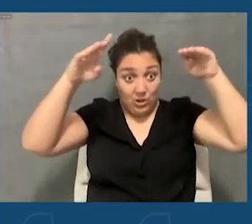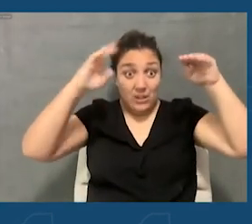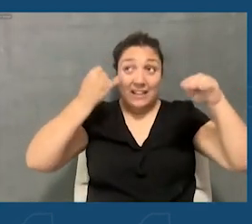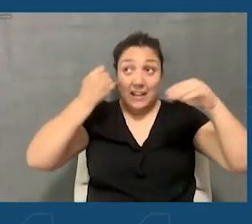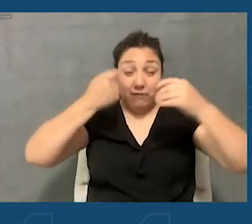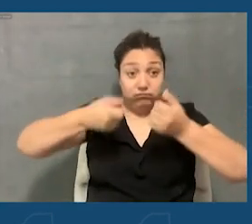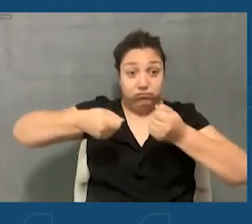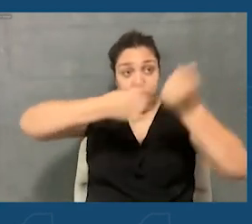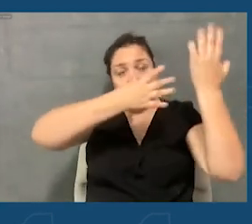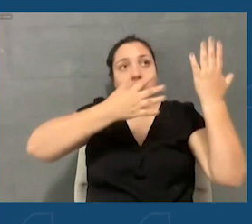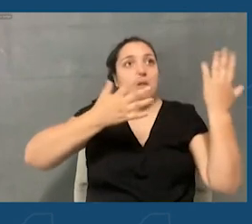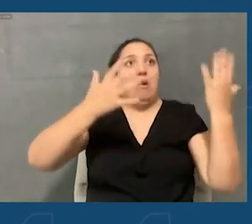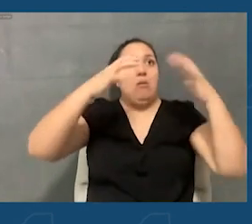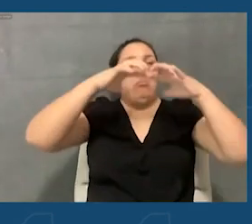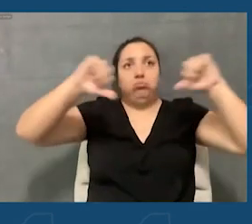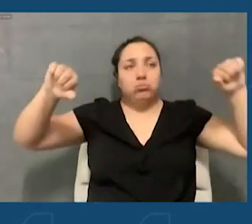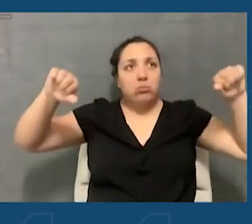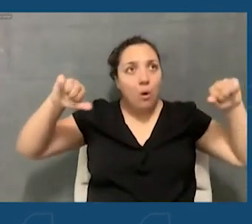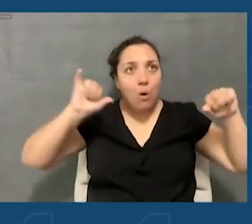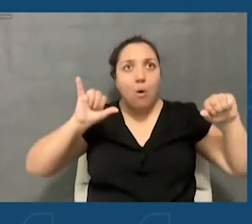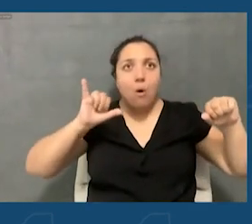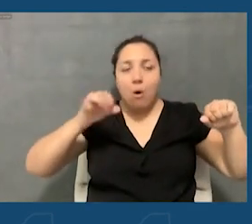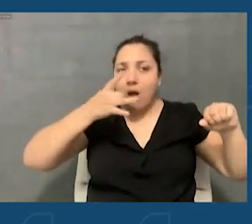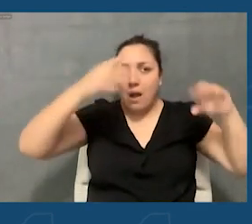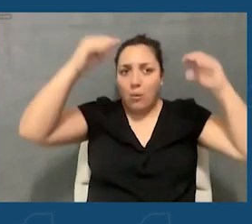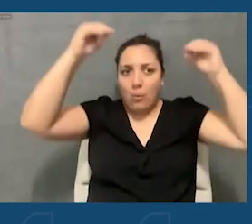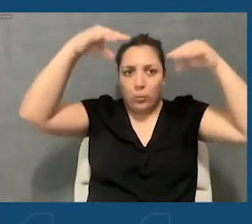and down into the station.